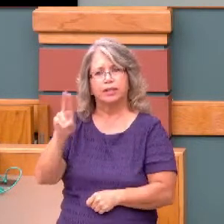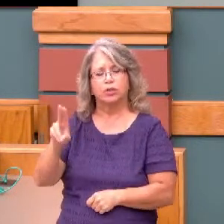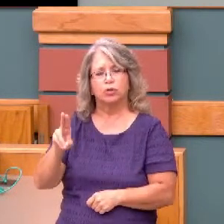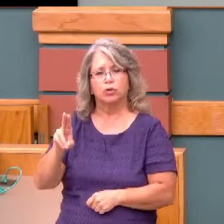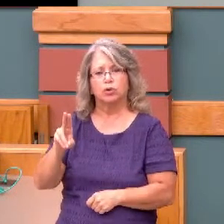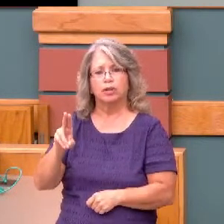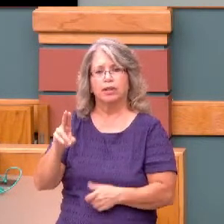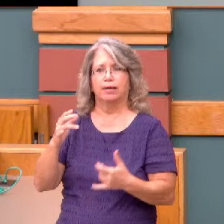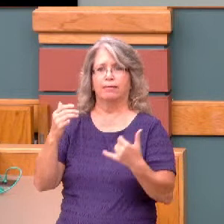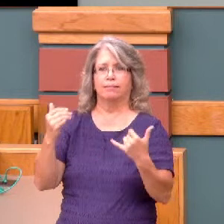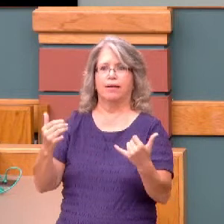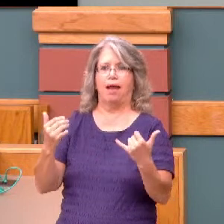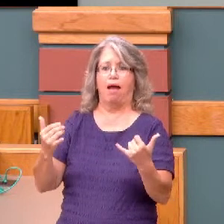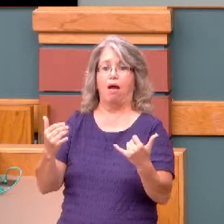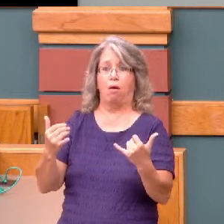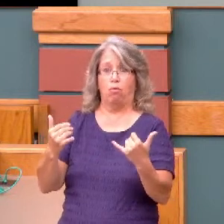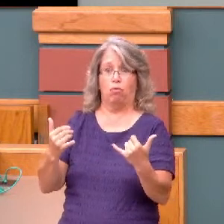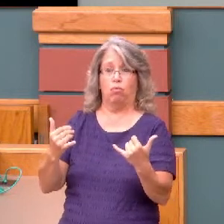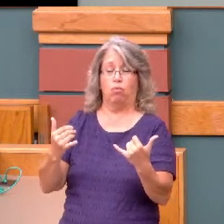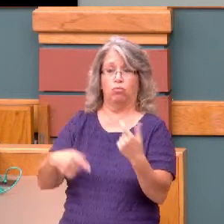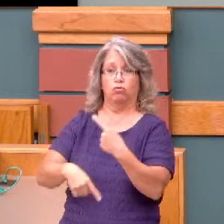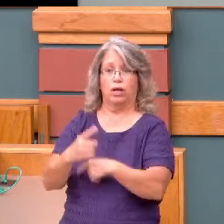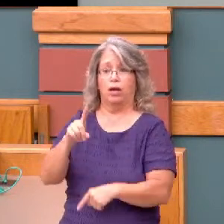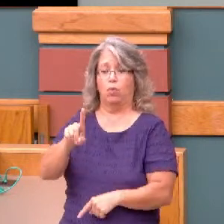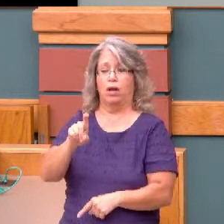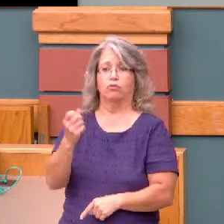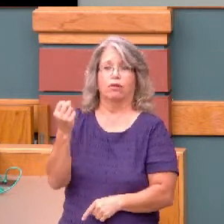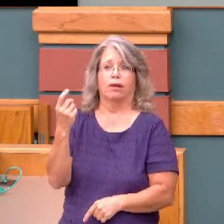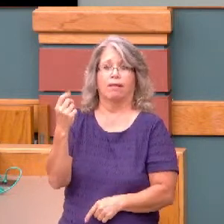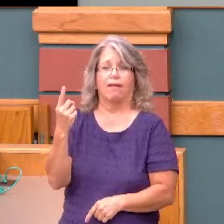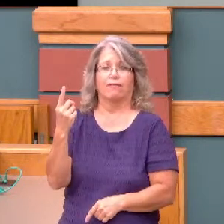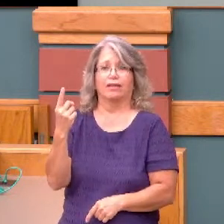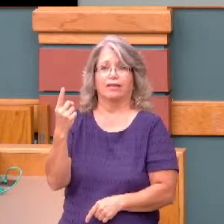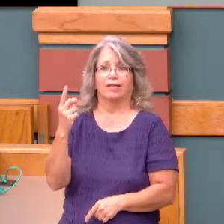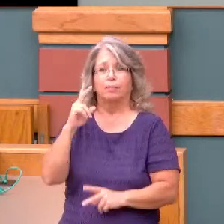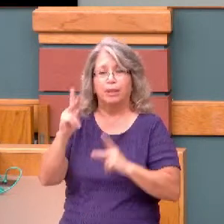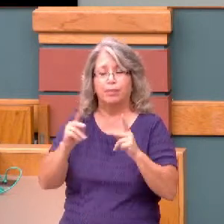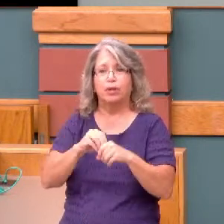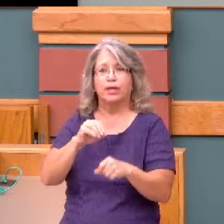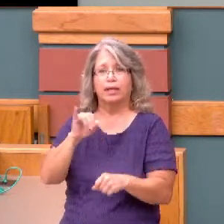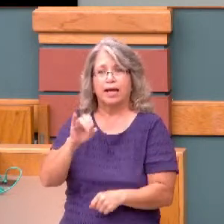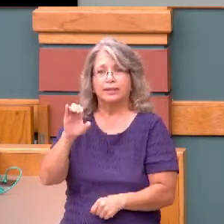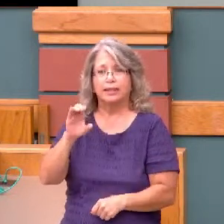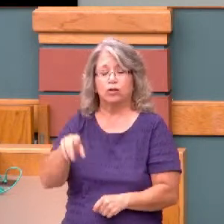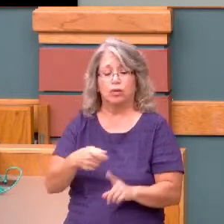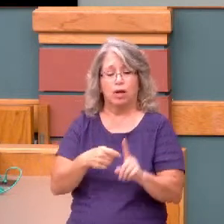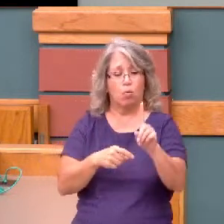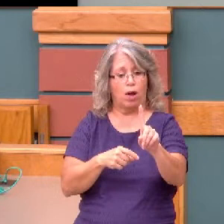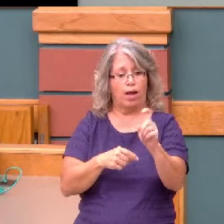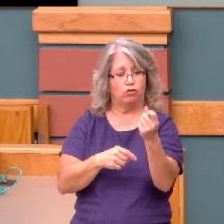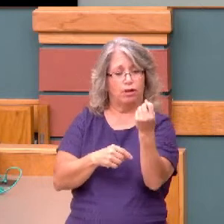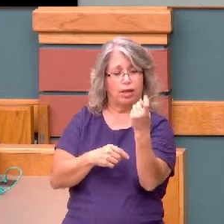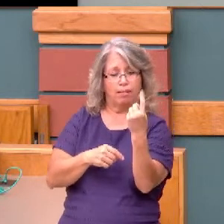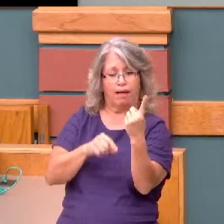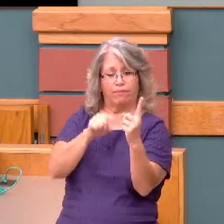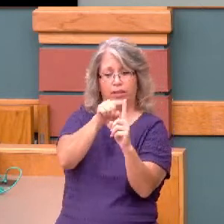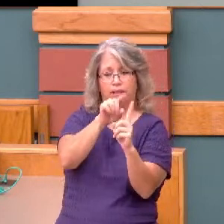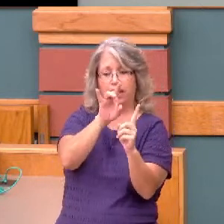to 111 cases. Now, keep in mind also, out of those 111 cases,